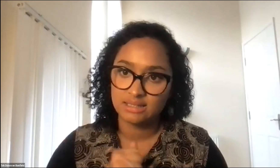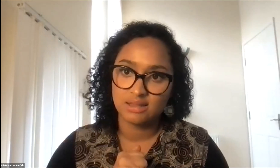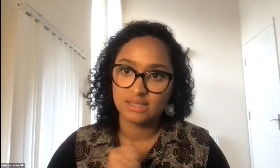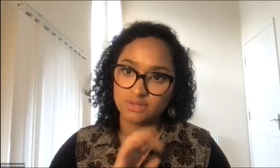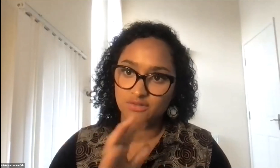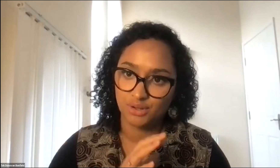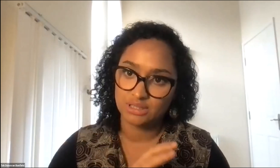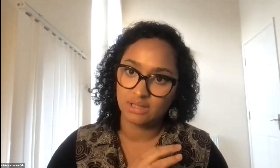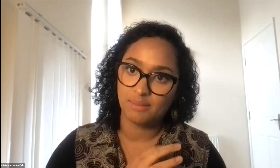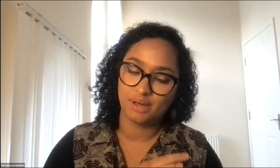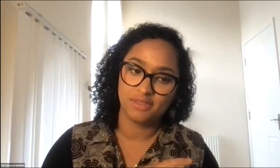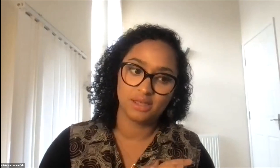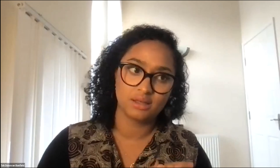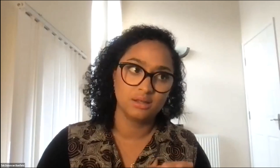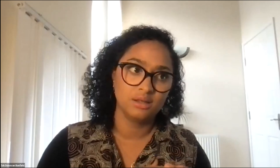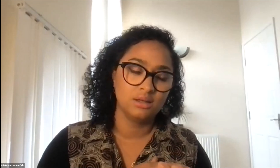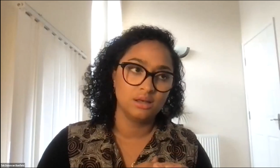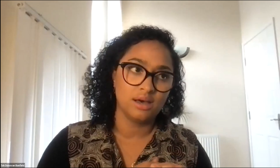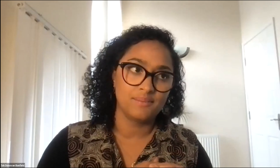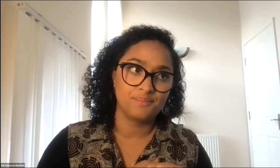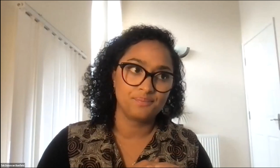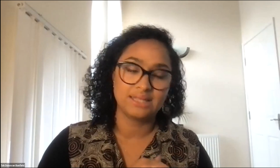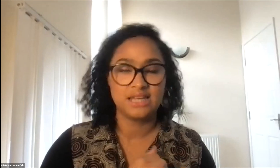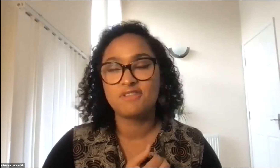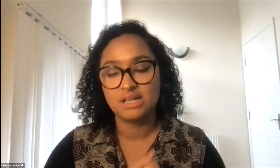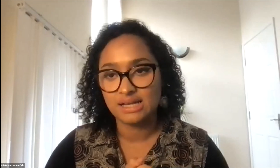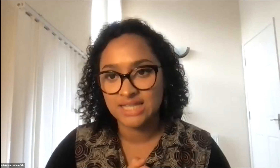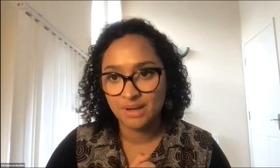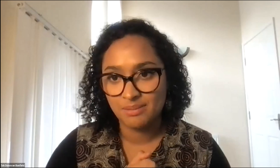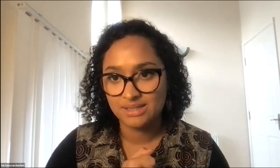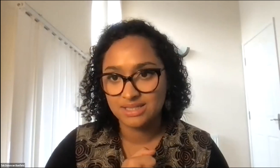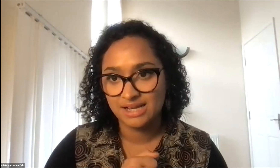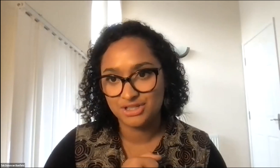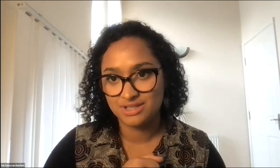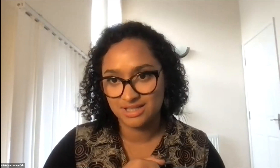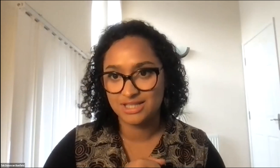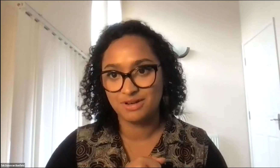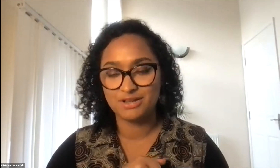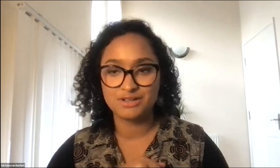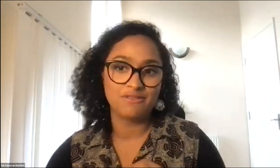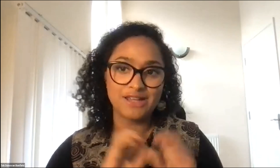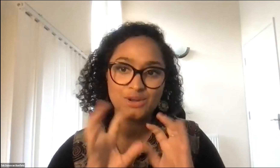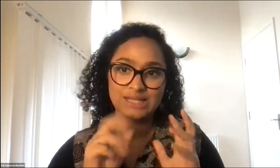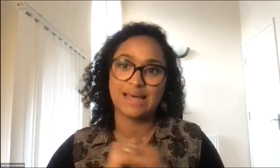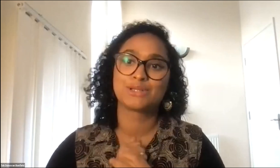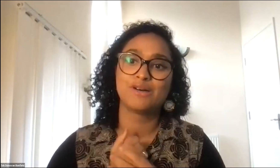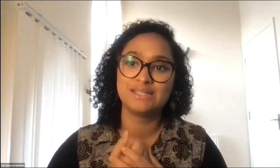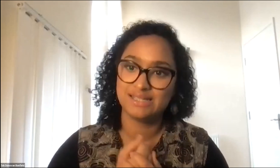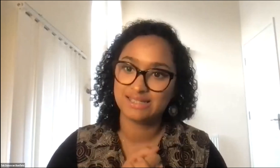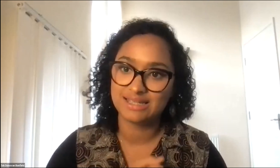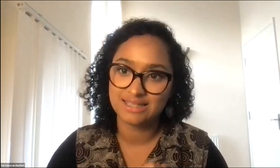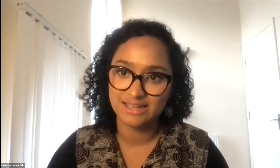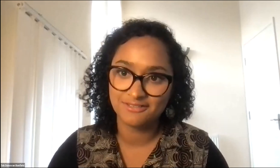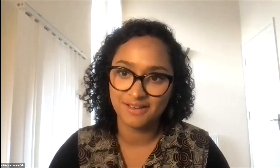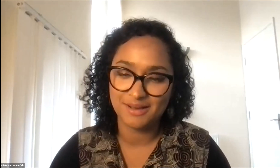binding assays and things with different proteins like that. But I think that's definitely a next step that I plan to take. This is a very quick snapshot of my